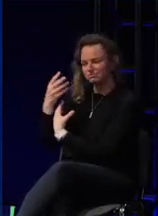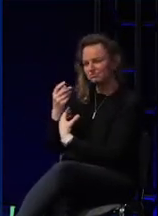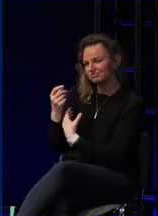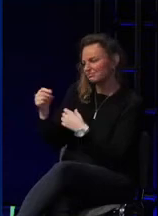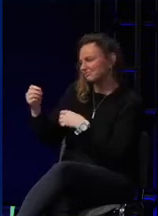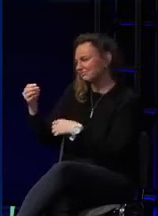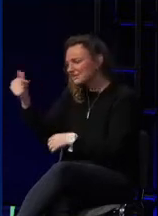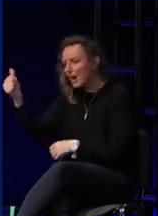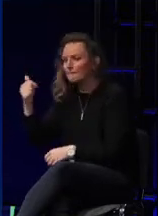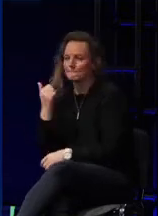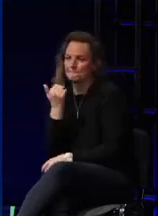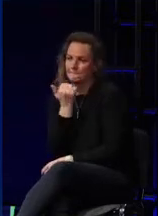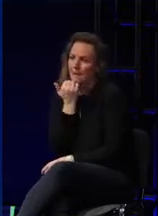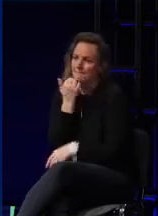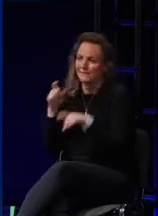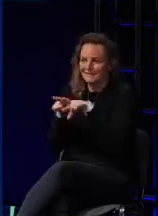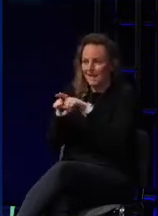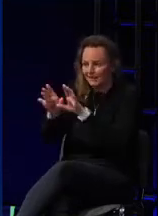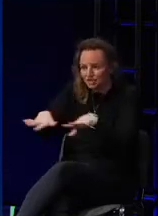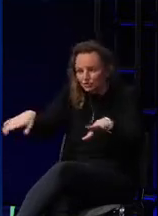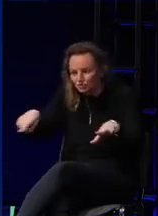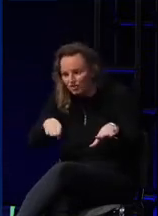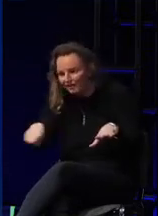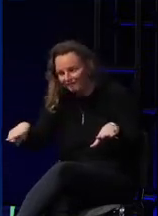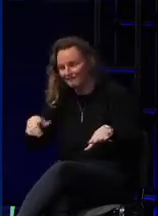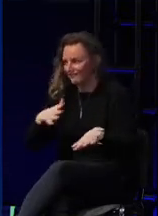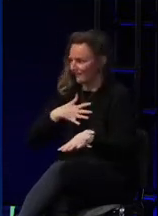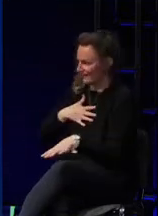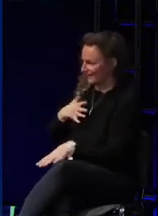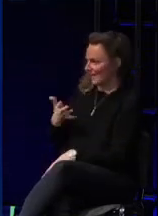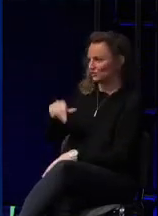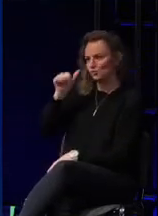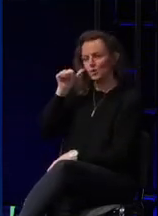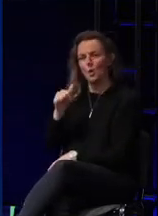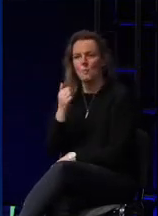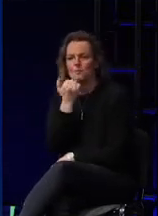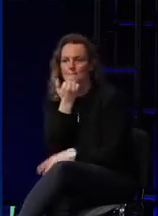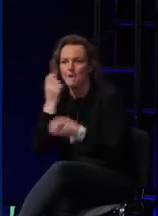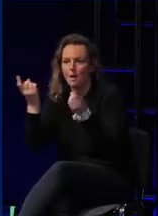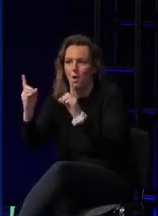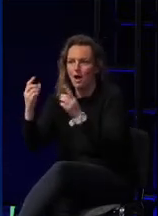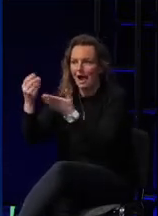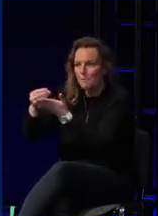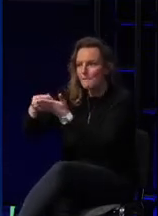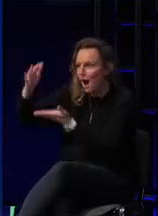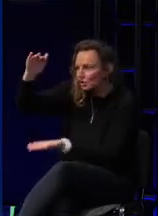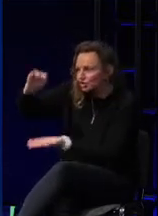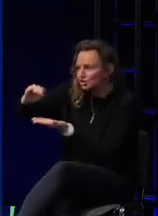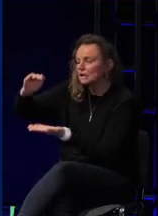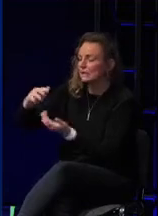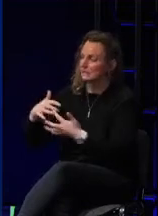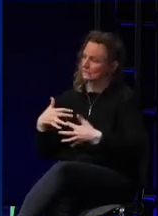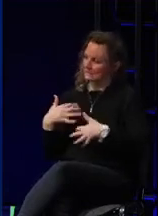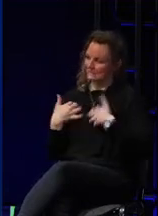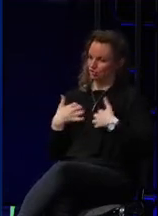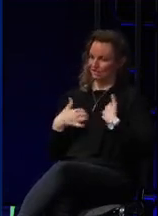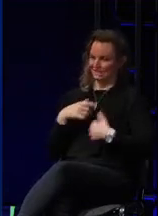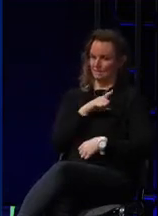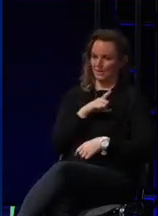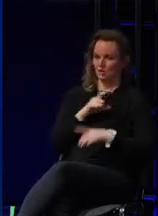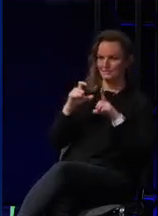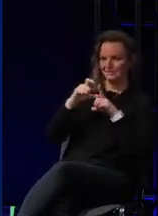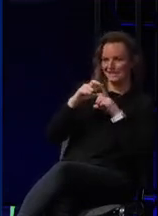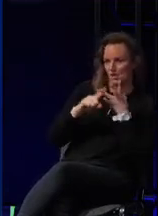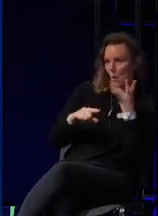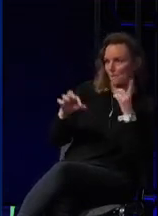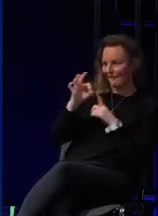like infants or little children, we're not allowed to have numbers. I mean, it's an interesting part because the camera, yeah, as a DOP, you do not